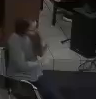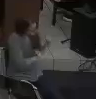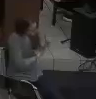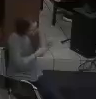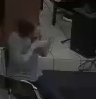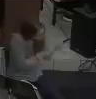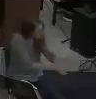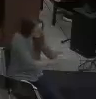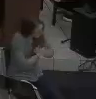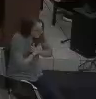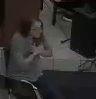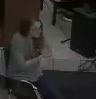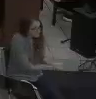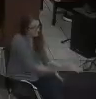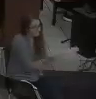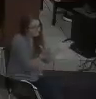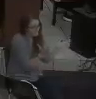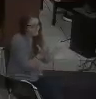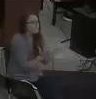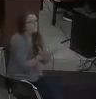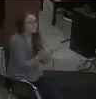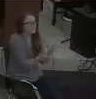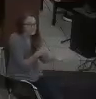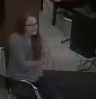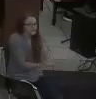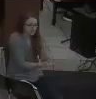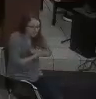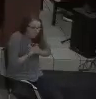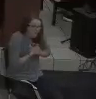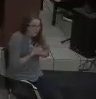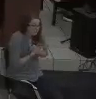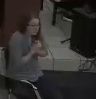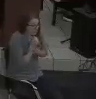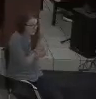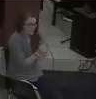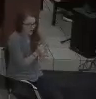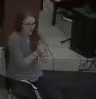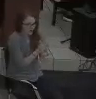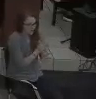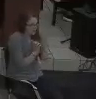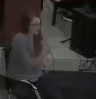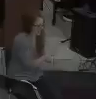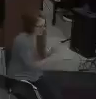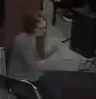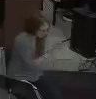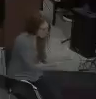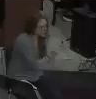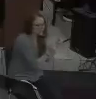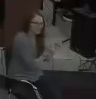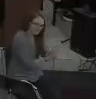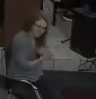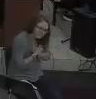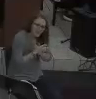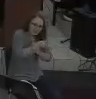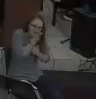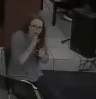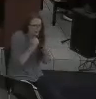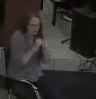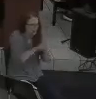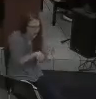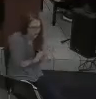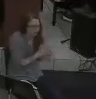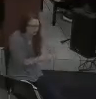love. Even when love does not initially come back to you. Love God with all your heart, soul, mind,